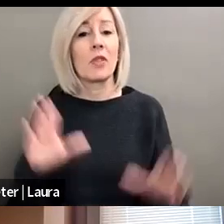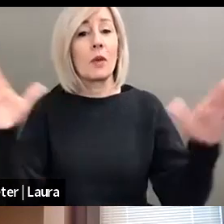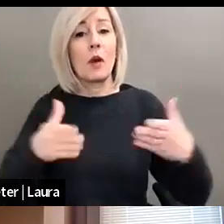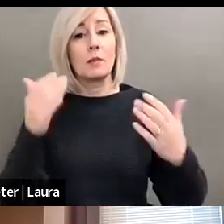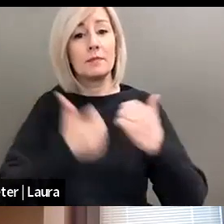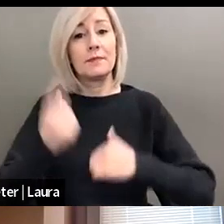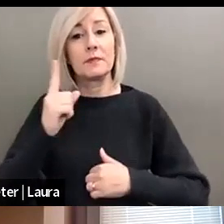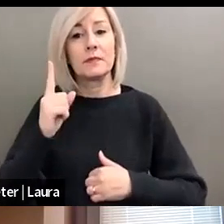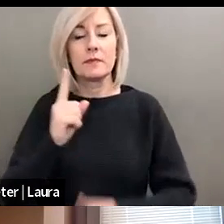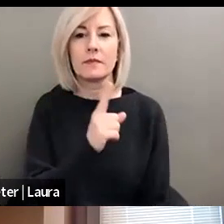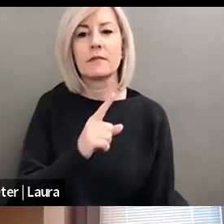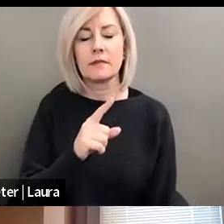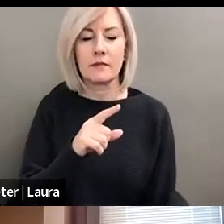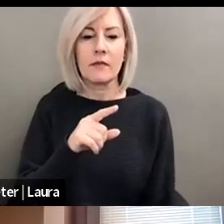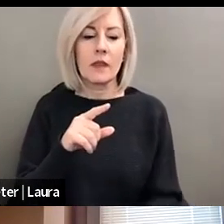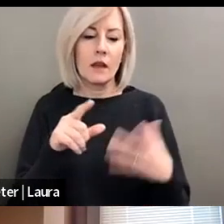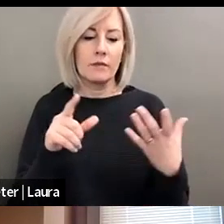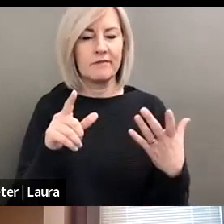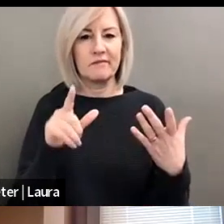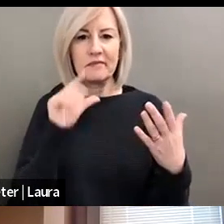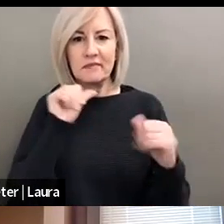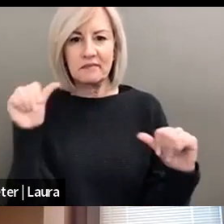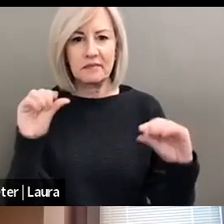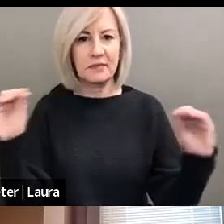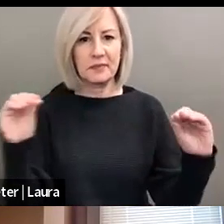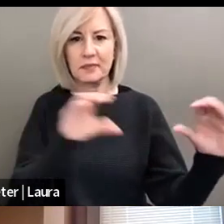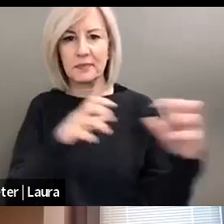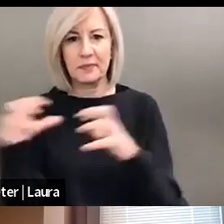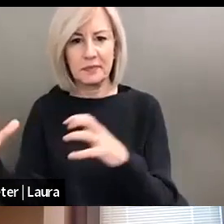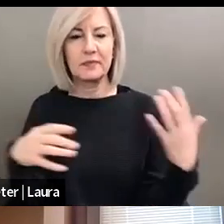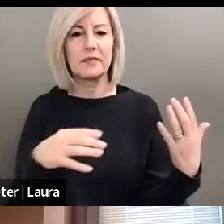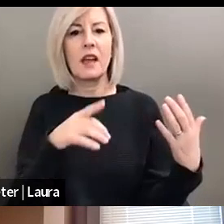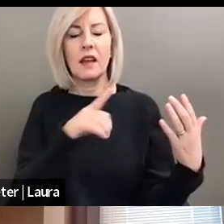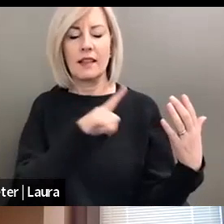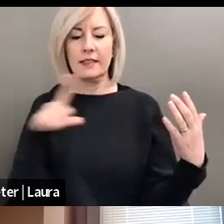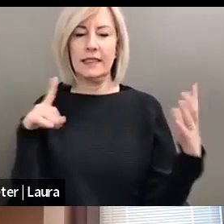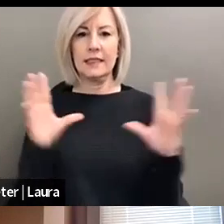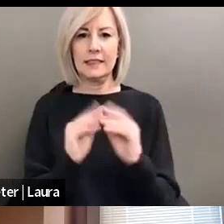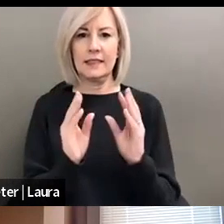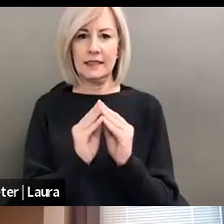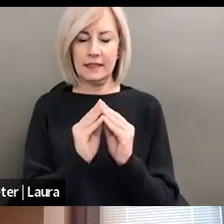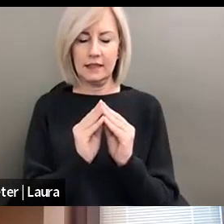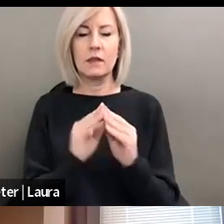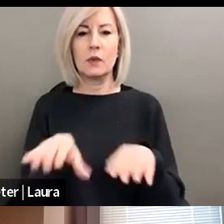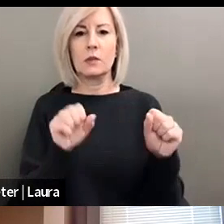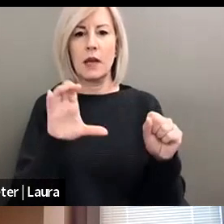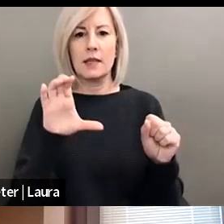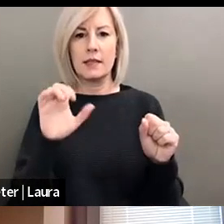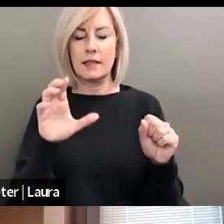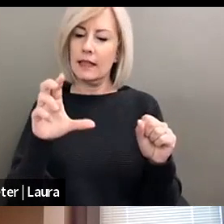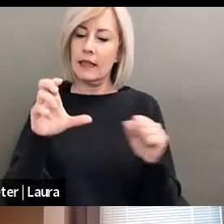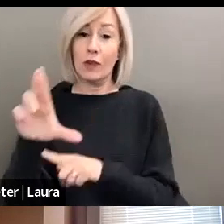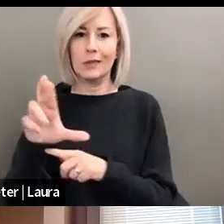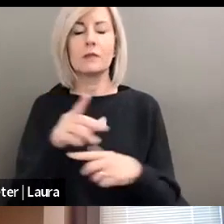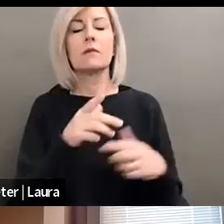to the Nonpartisan Legislative 101 session hosted by the Cedar Rapids Civil Rights Commission. My name is